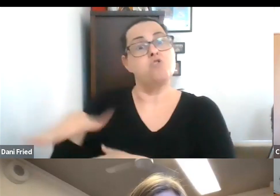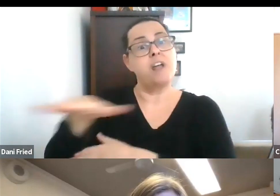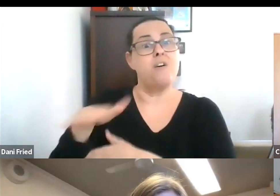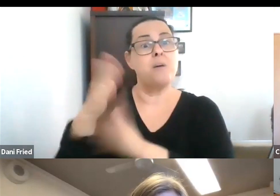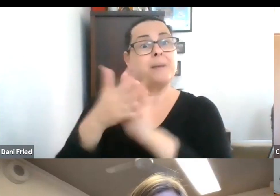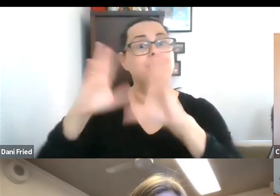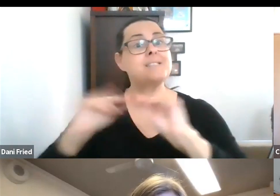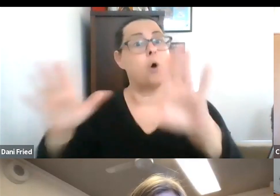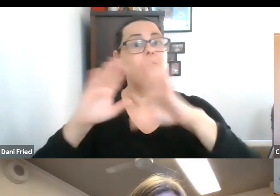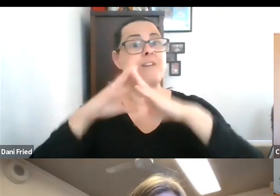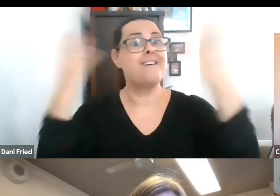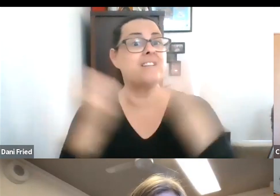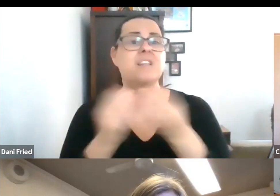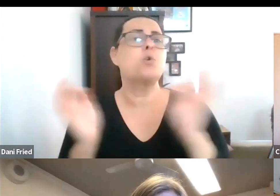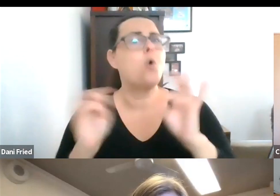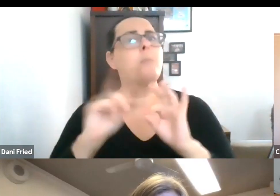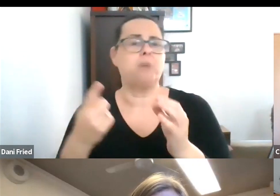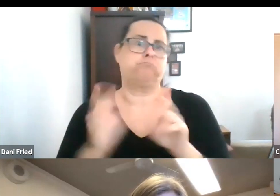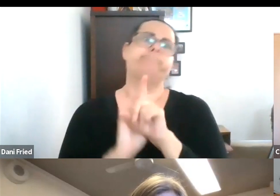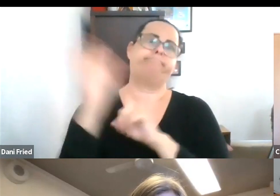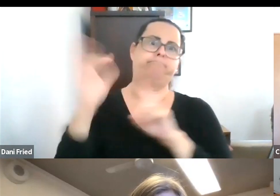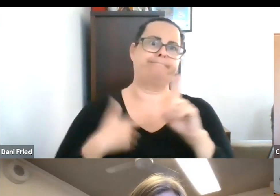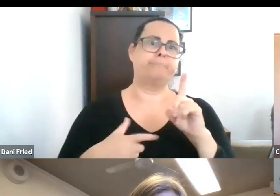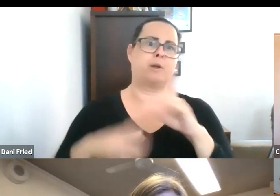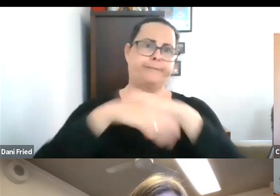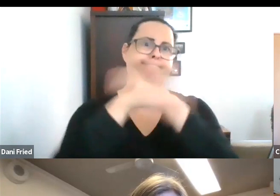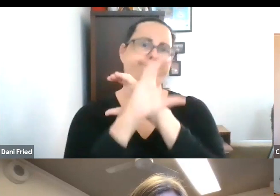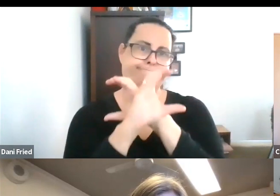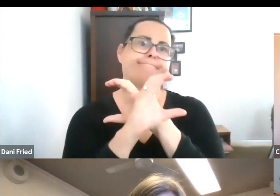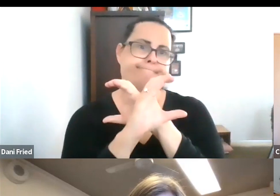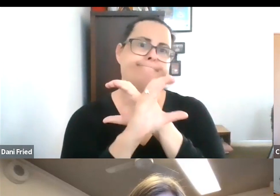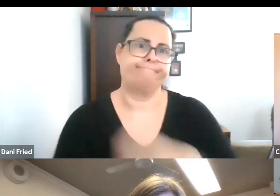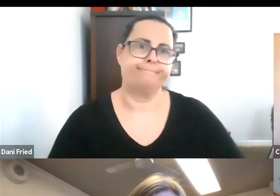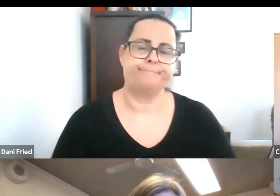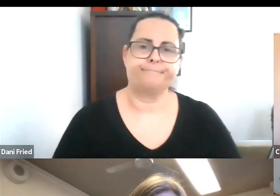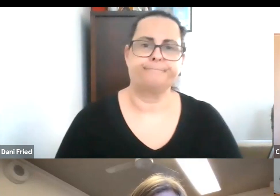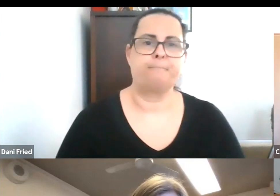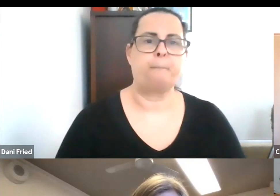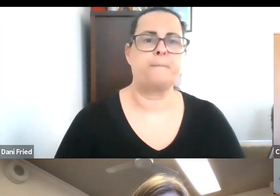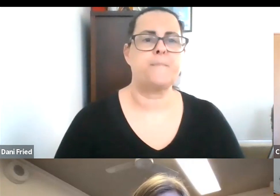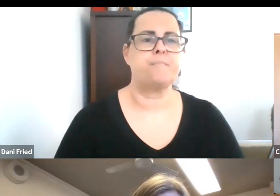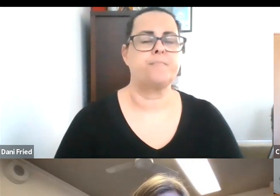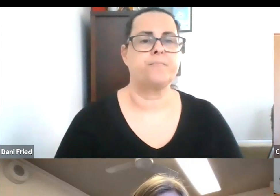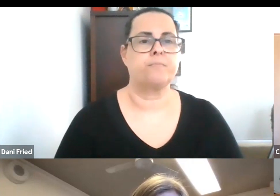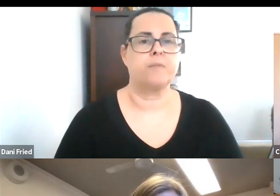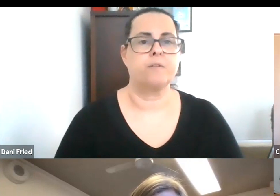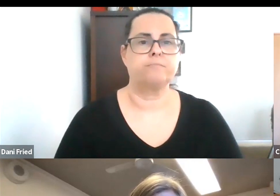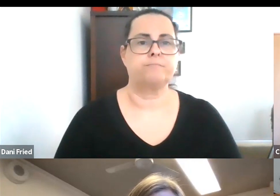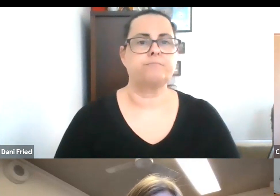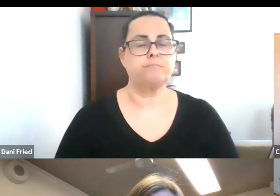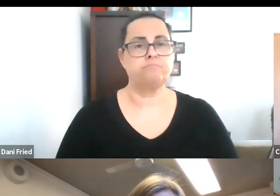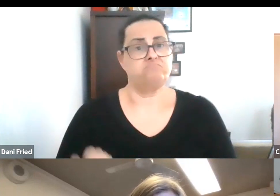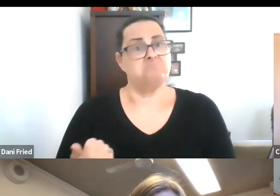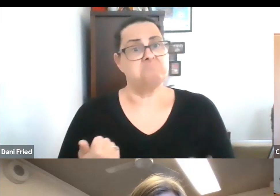solves everything. I think, the essential problems that Peri outlined still exist, but there is still